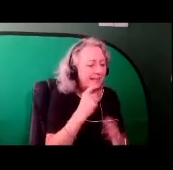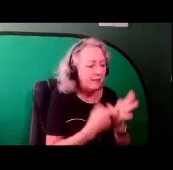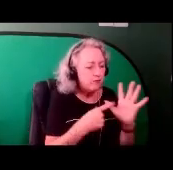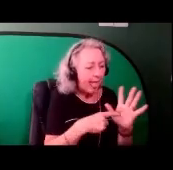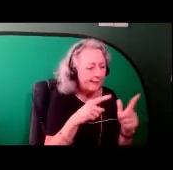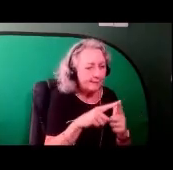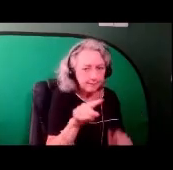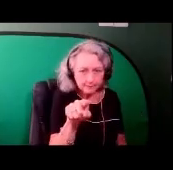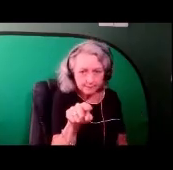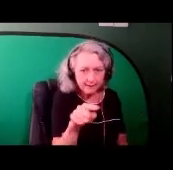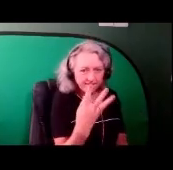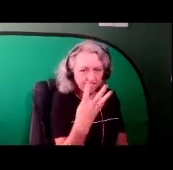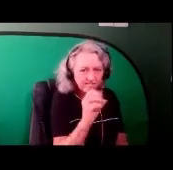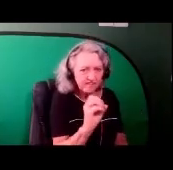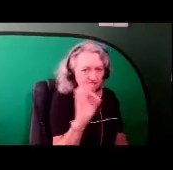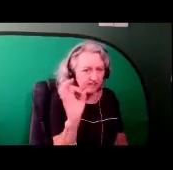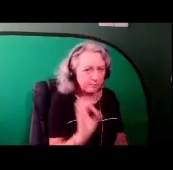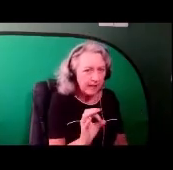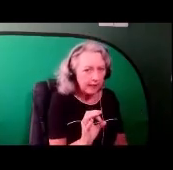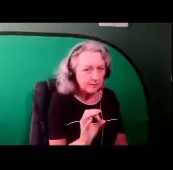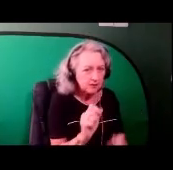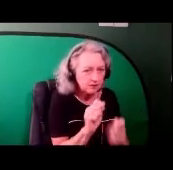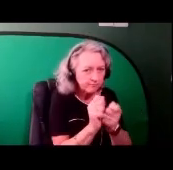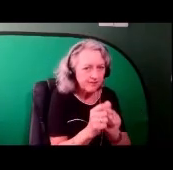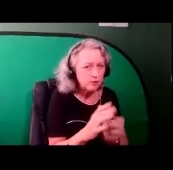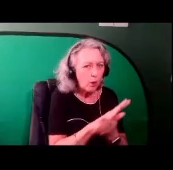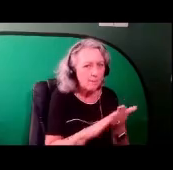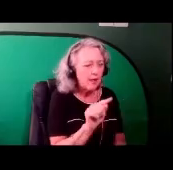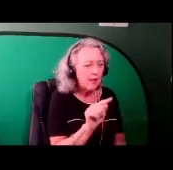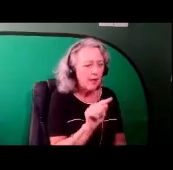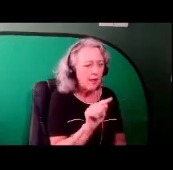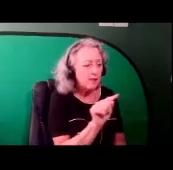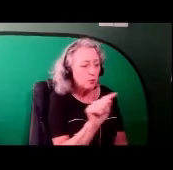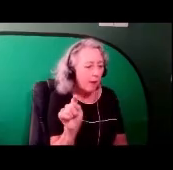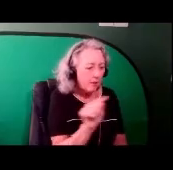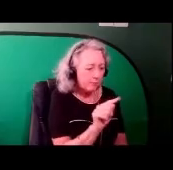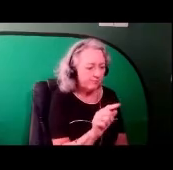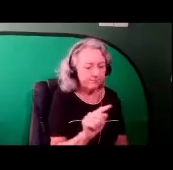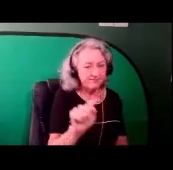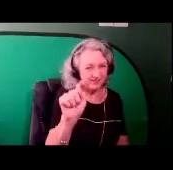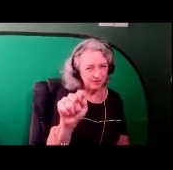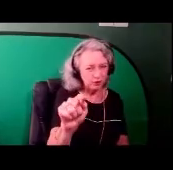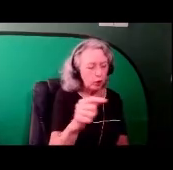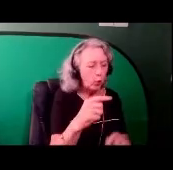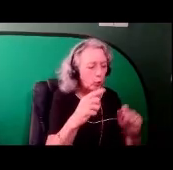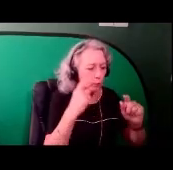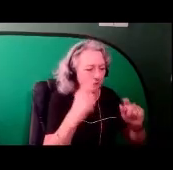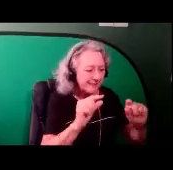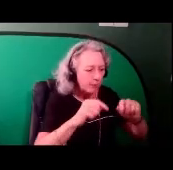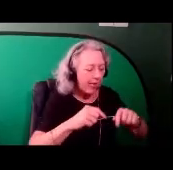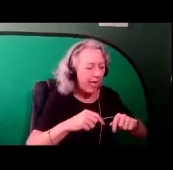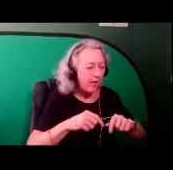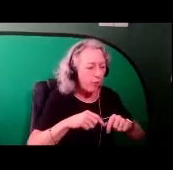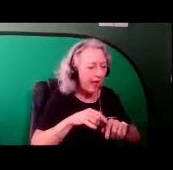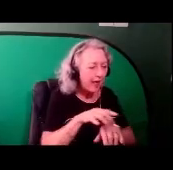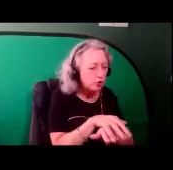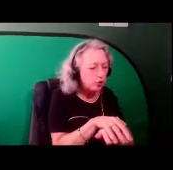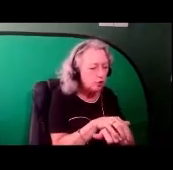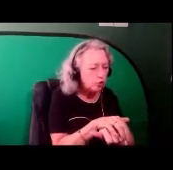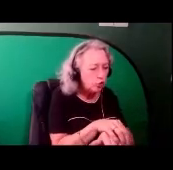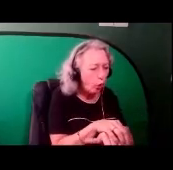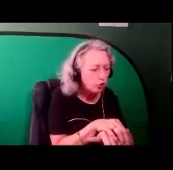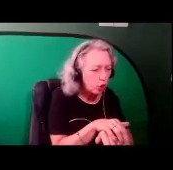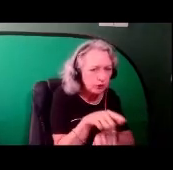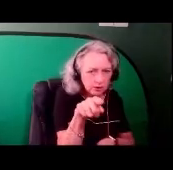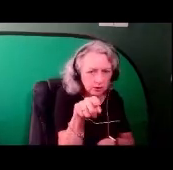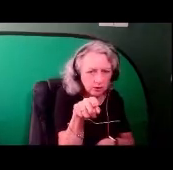50%, adjustable, 1 of 1. I've tapped on... Swipe up or down with... I'll come back to that in a second. I've just tapped on speaking rate. I'm actually going to go up